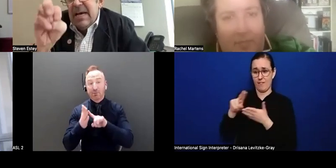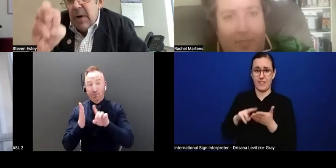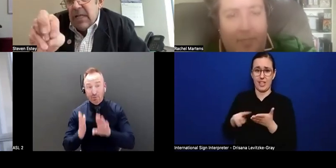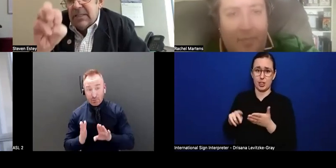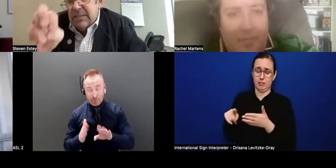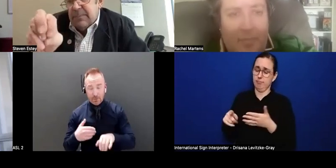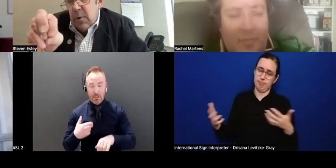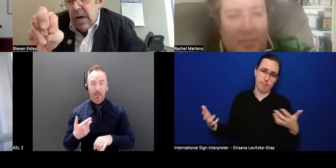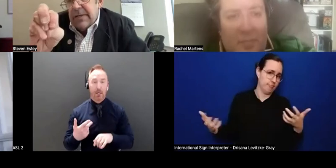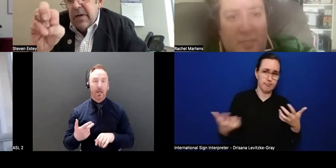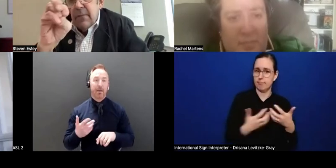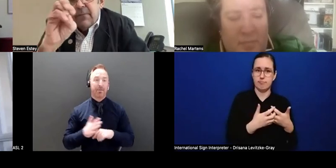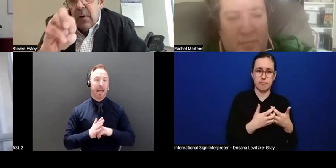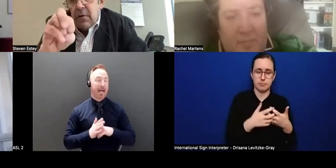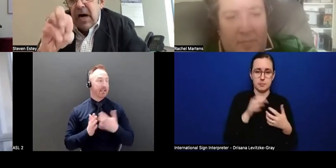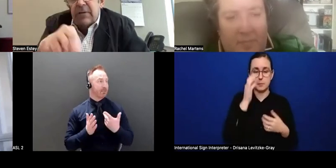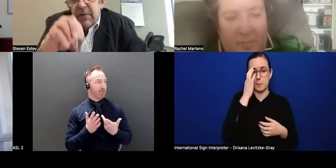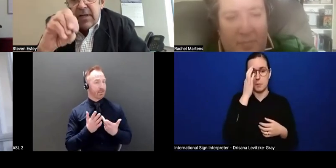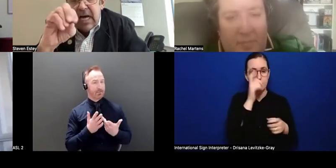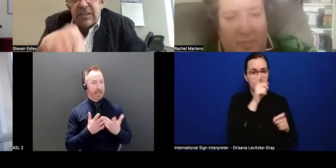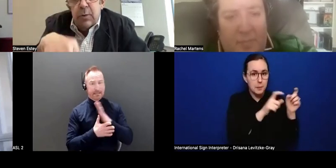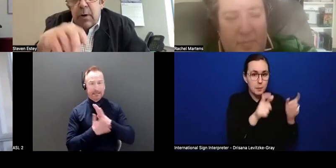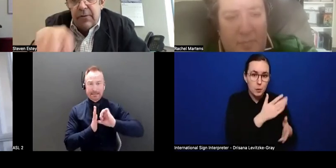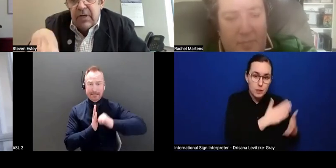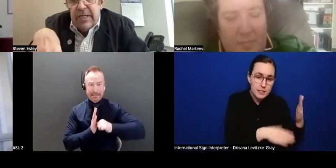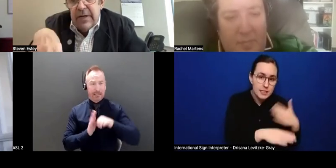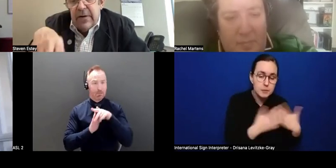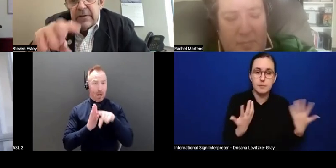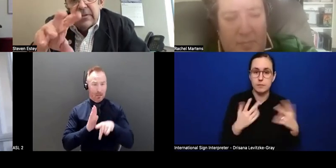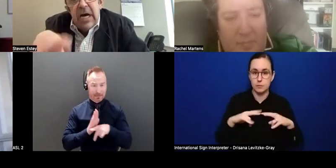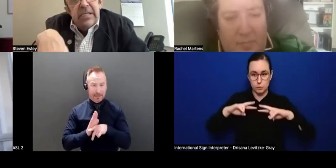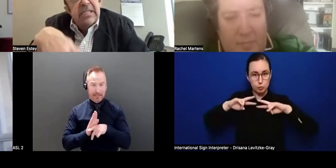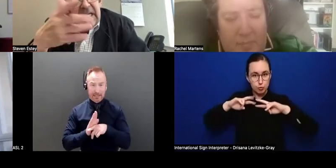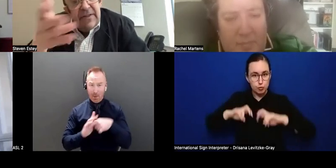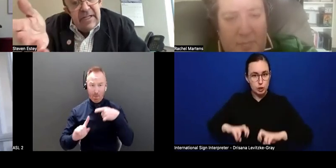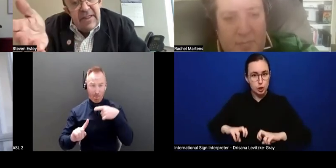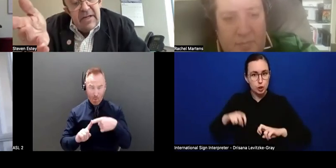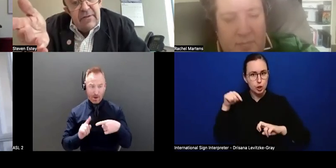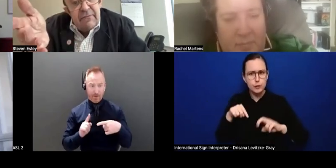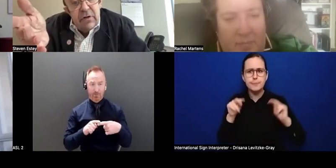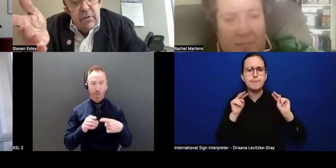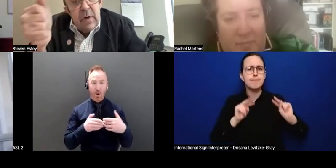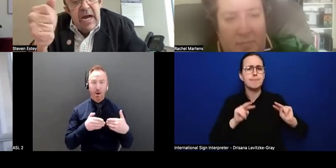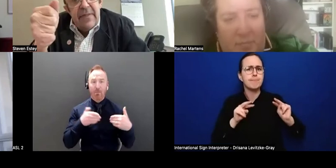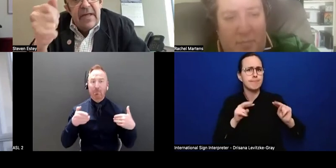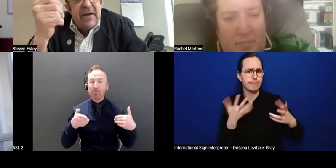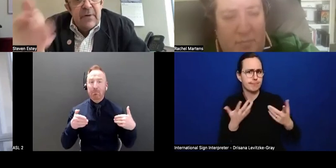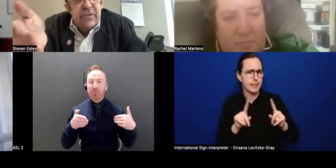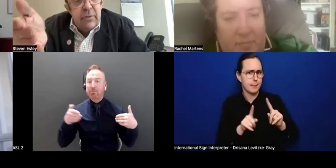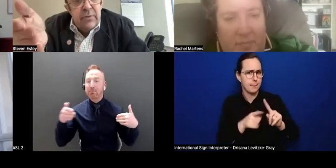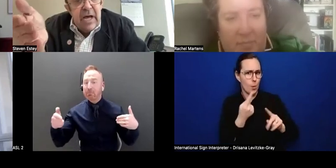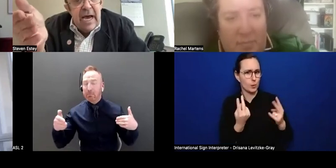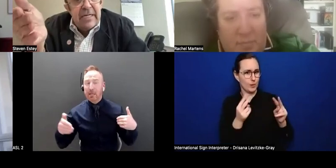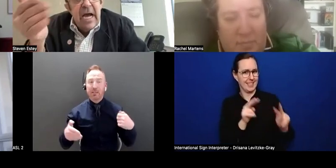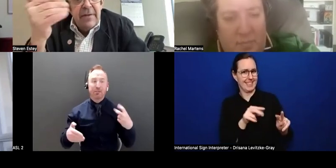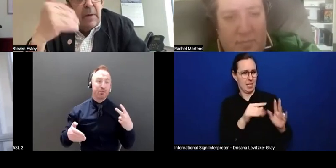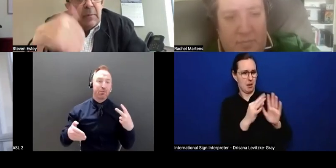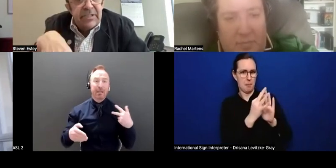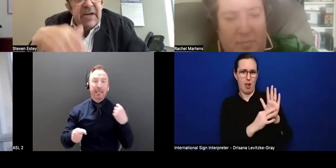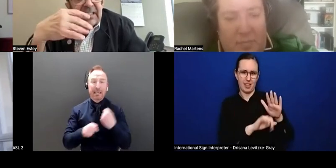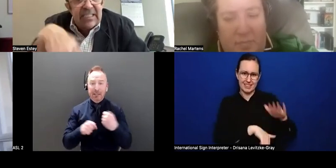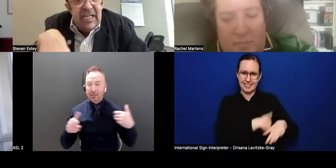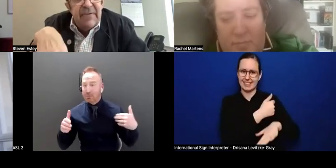key policy point for us over the next 2 or 3 years to see that thing through. And I think that if we do that,